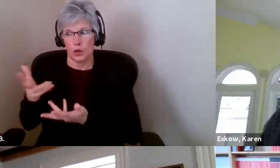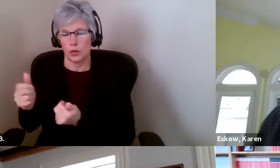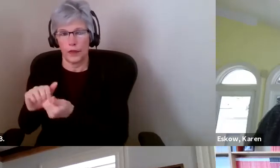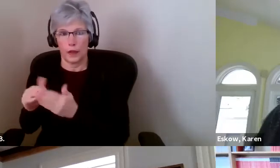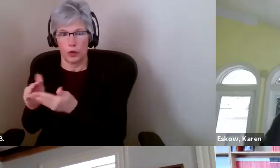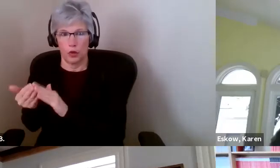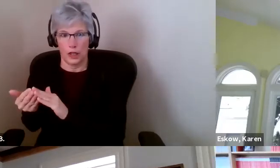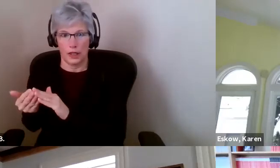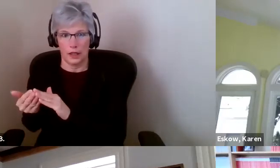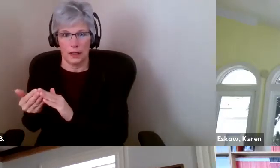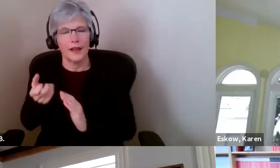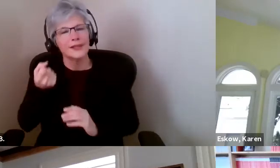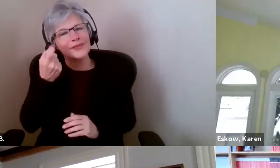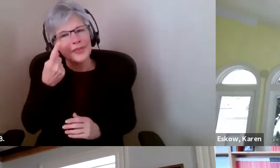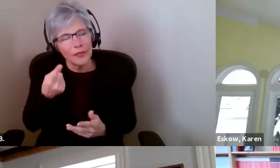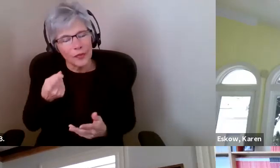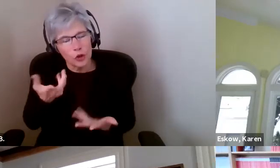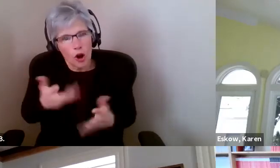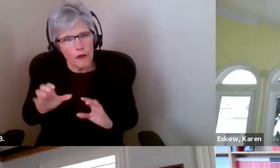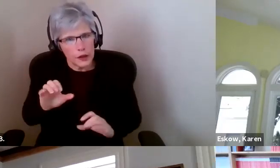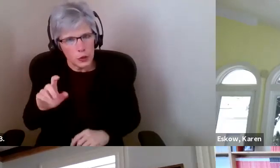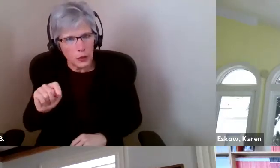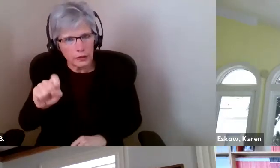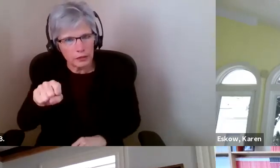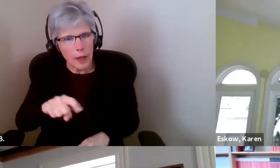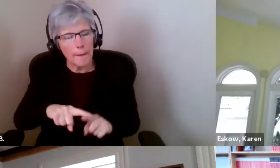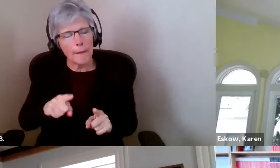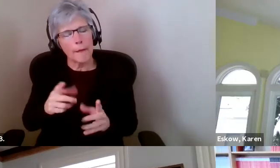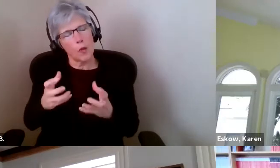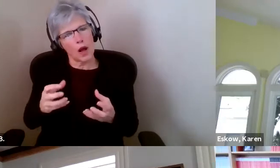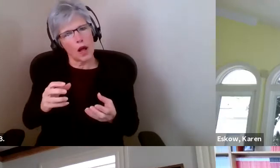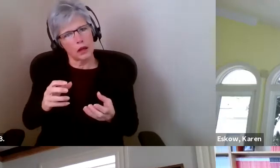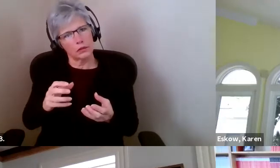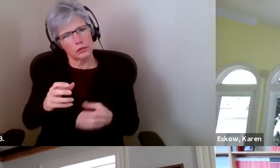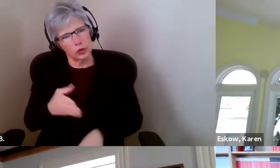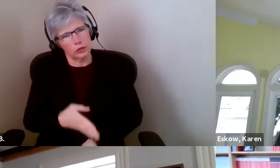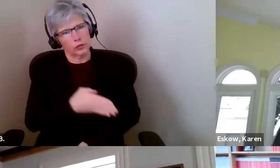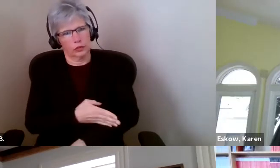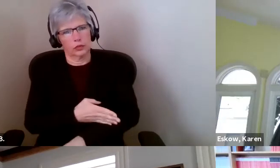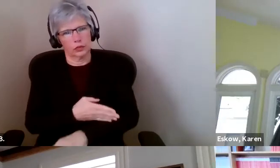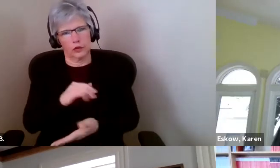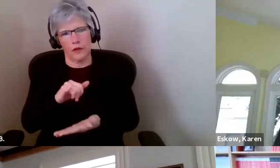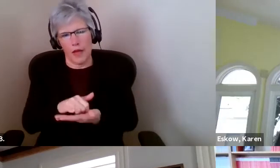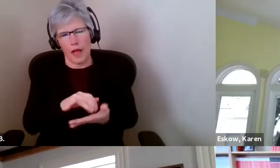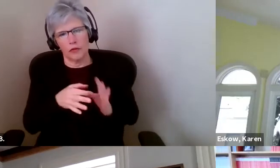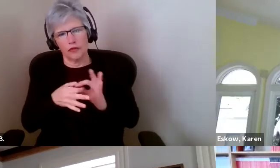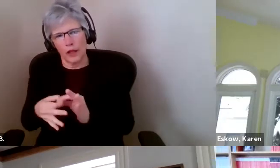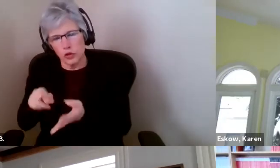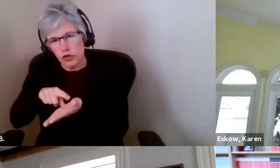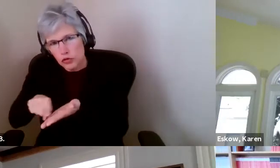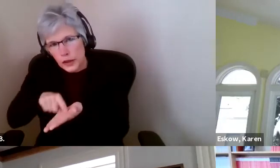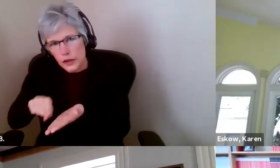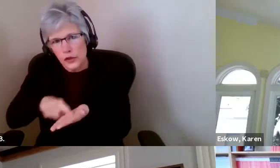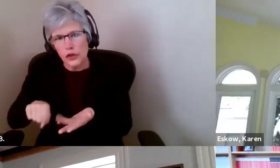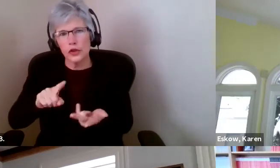this, everyone is doing this, but I wanna sharpen that. And in your research, in your grant writing,